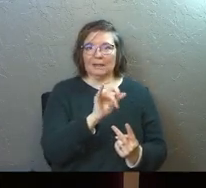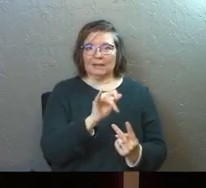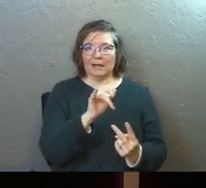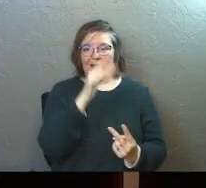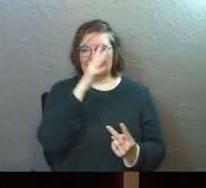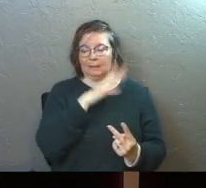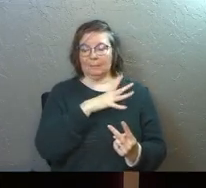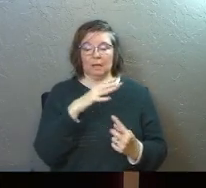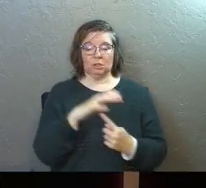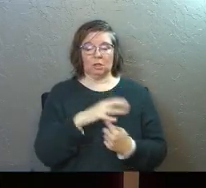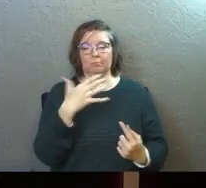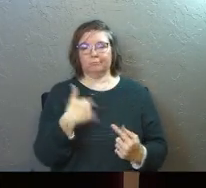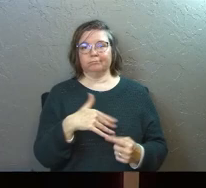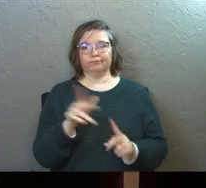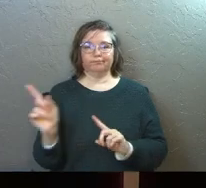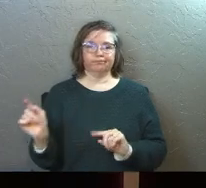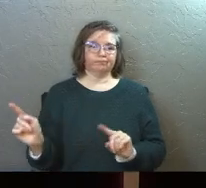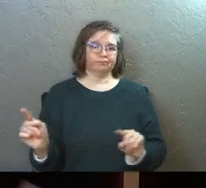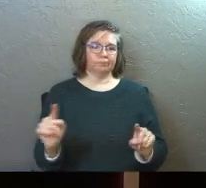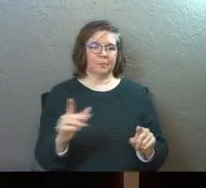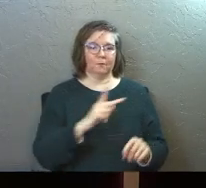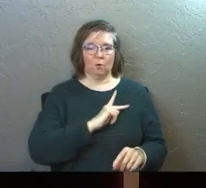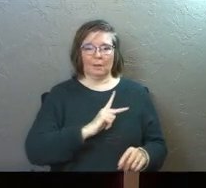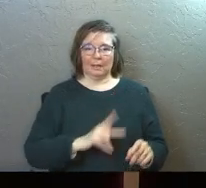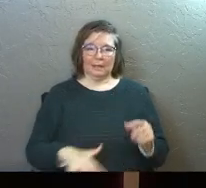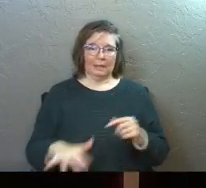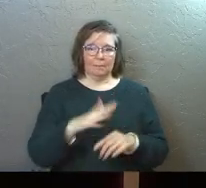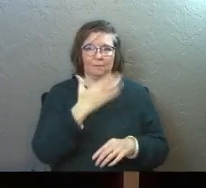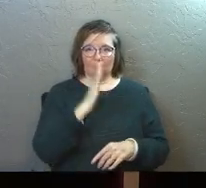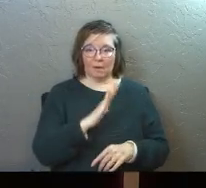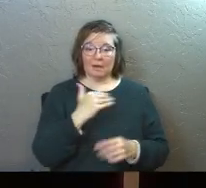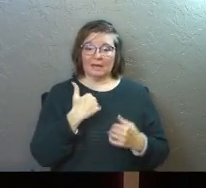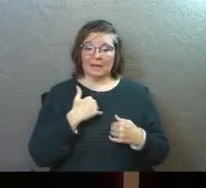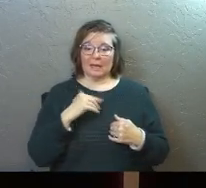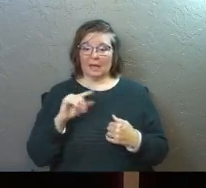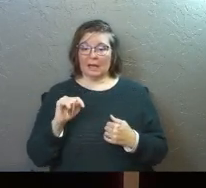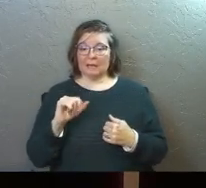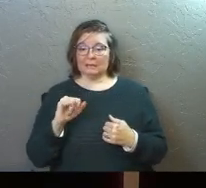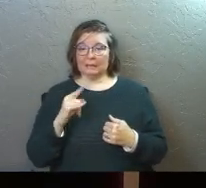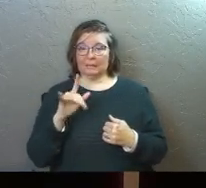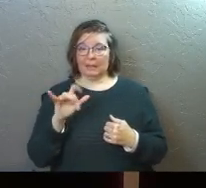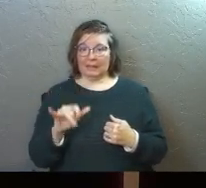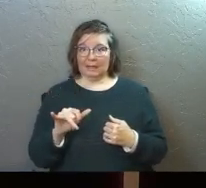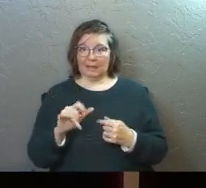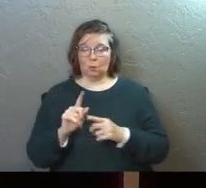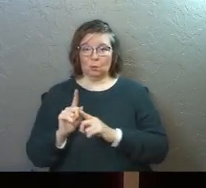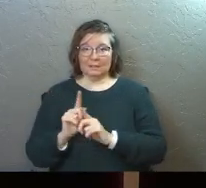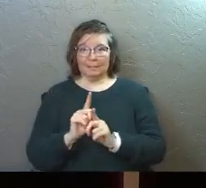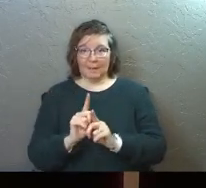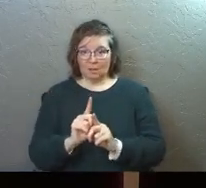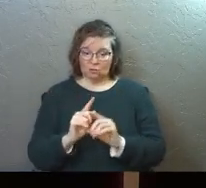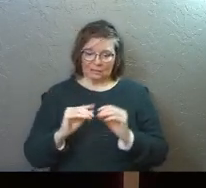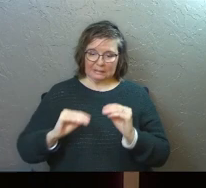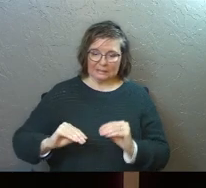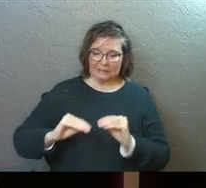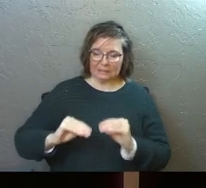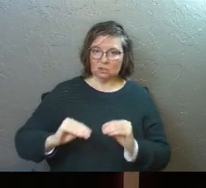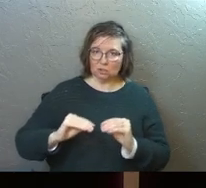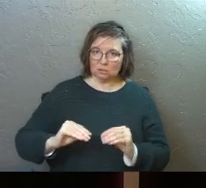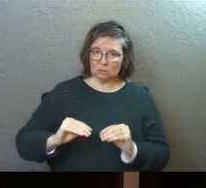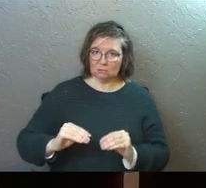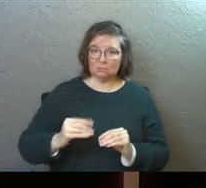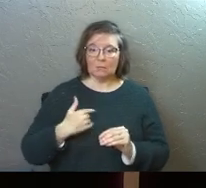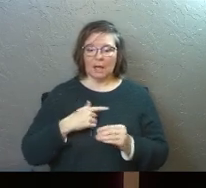the dude, the champ, right? He's gone around and done a ton of things for the kingdom of God. And he has Timothy, who he is basically mentoring and teaching his ways